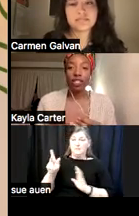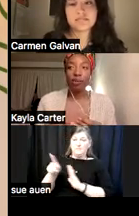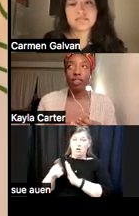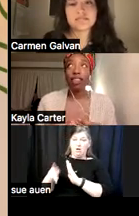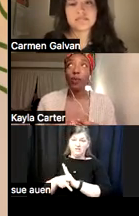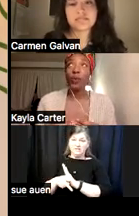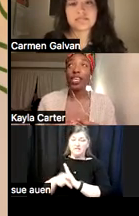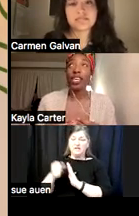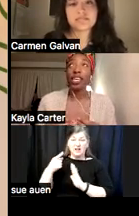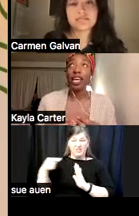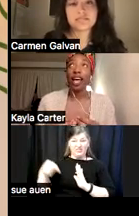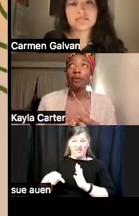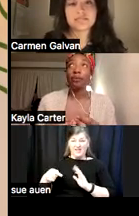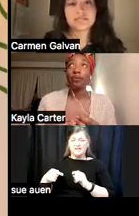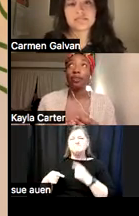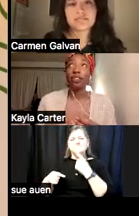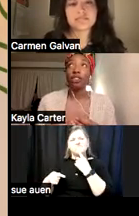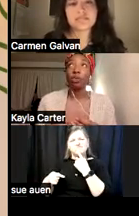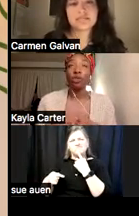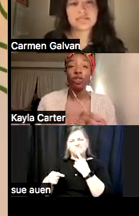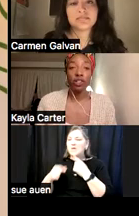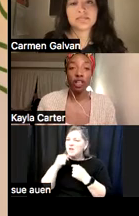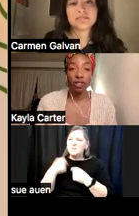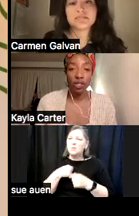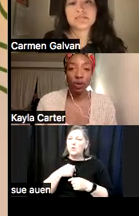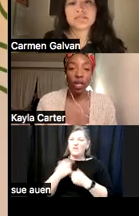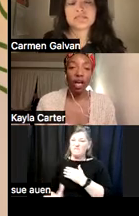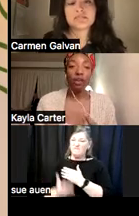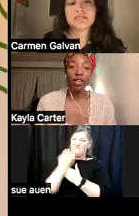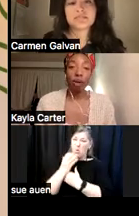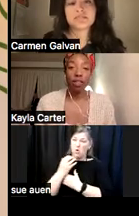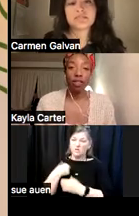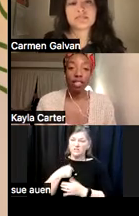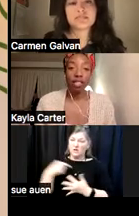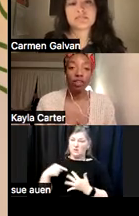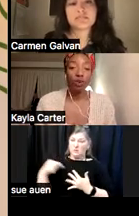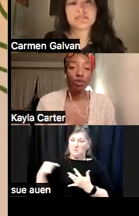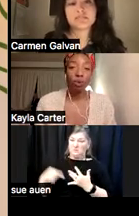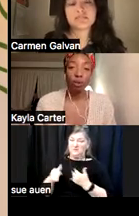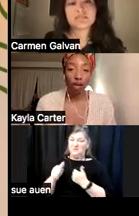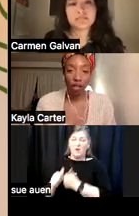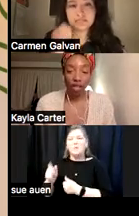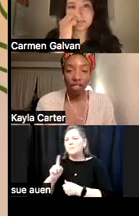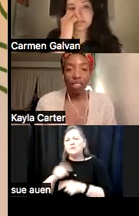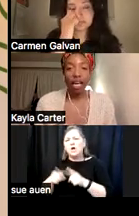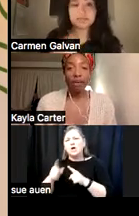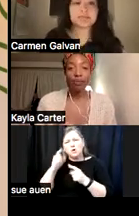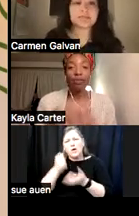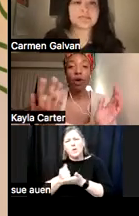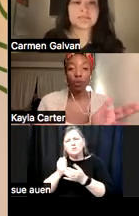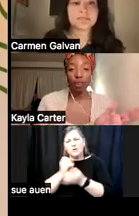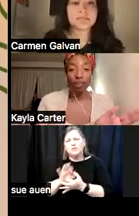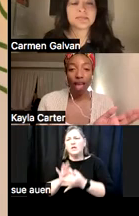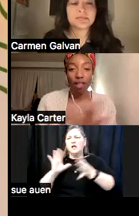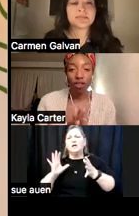not just something that we should be forcing ourselves to do. Understanding policy is also a form of liberation.